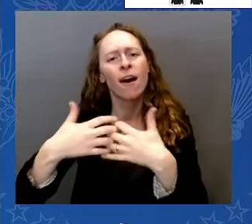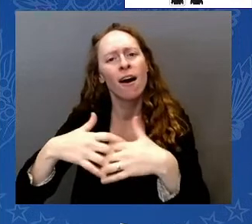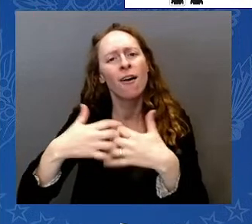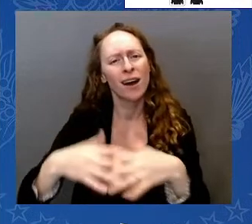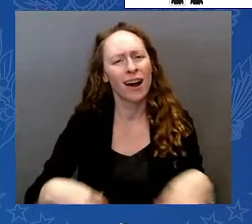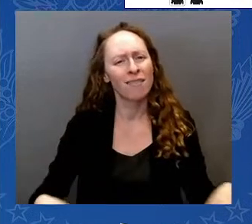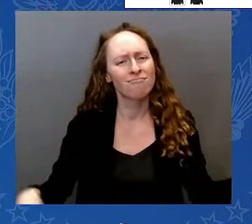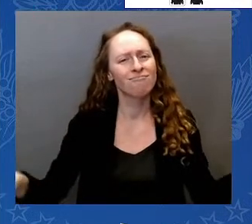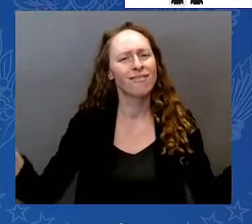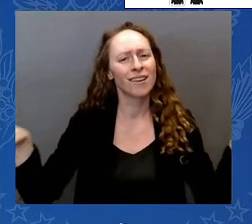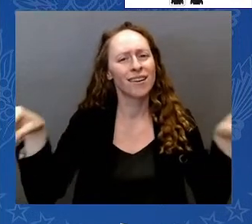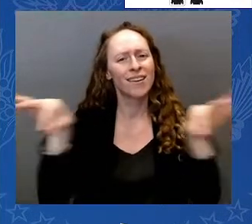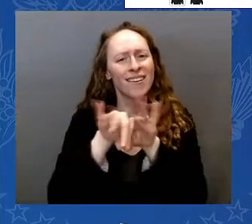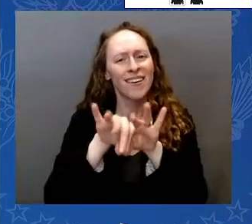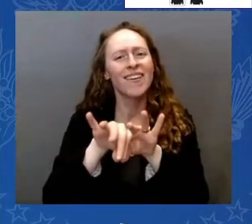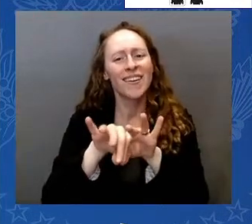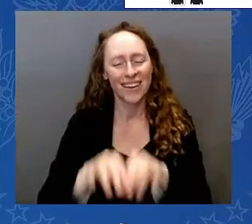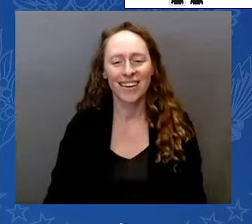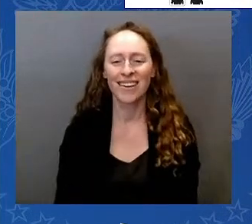is that written?